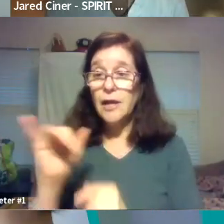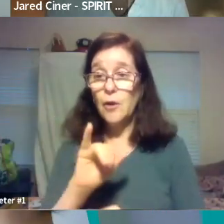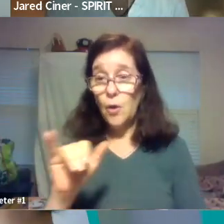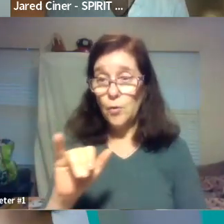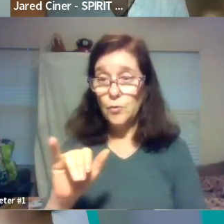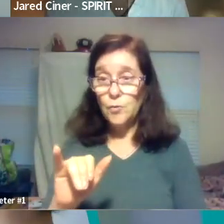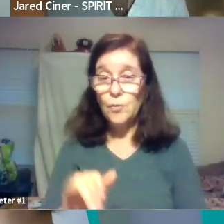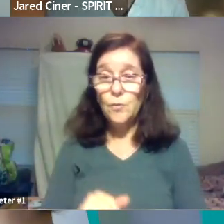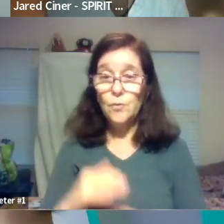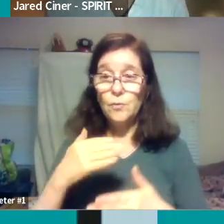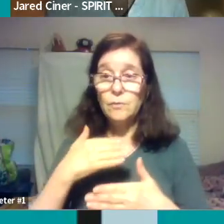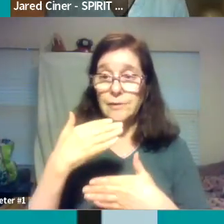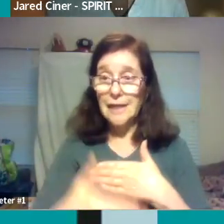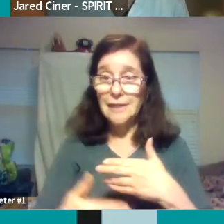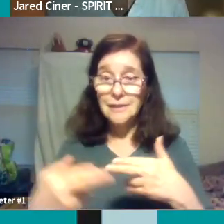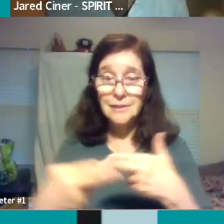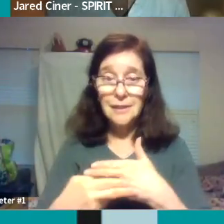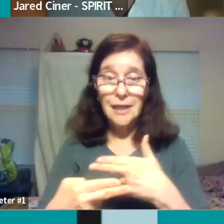Next slide, please.